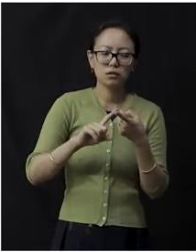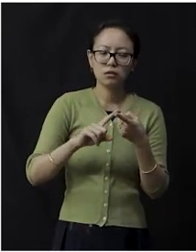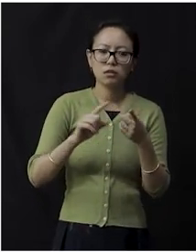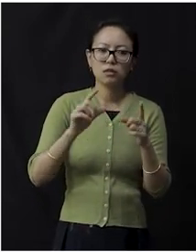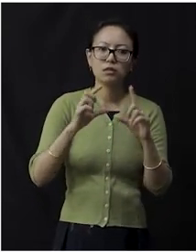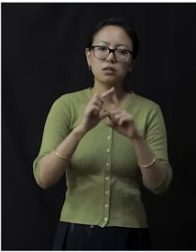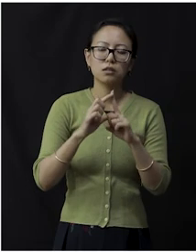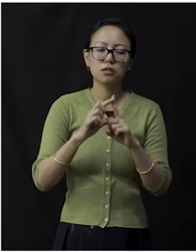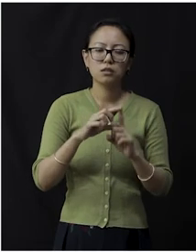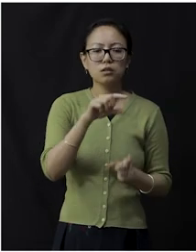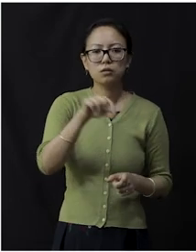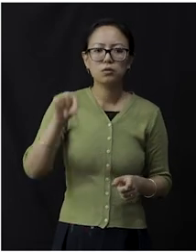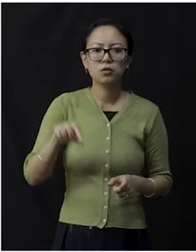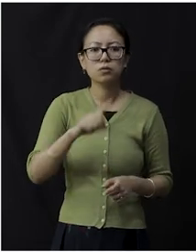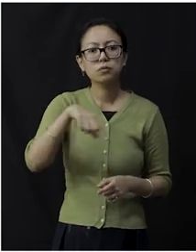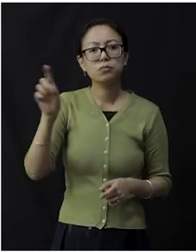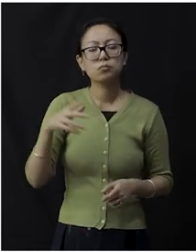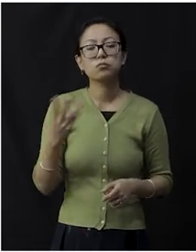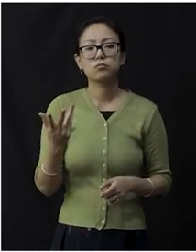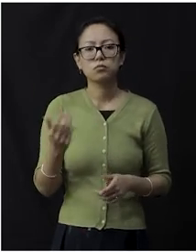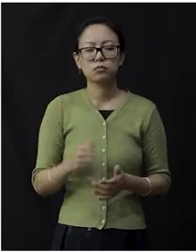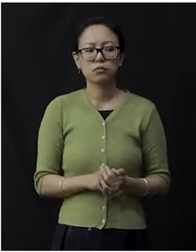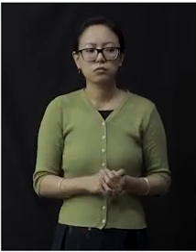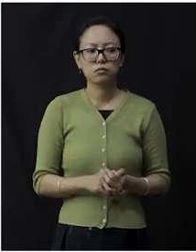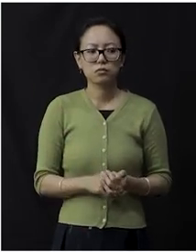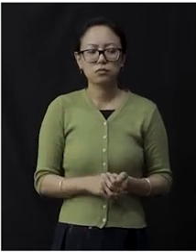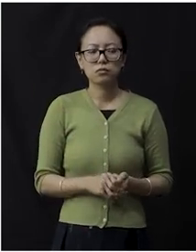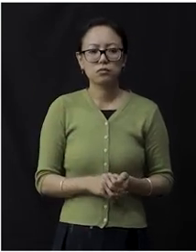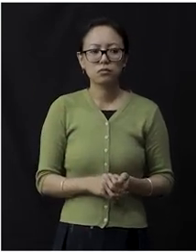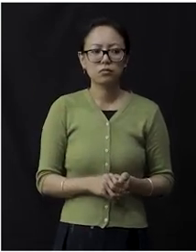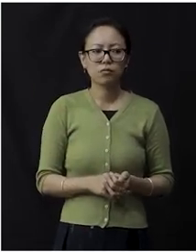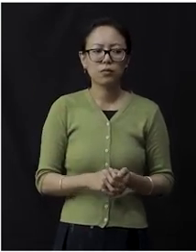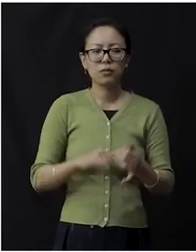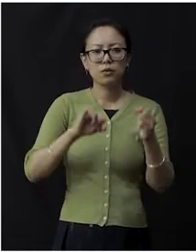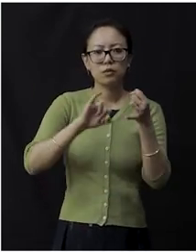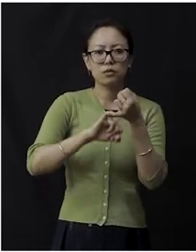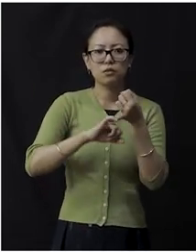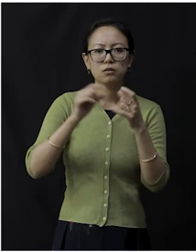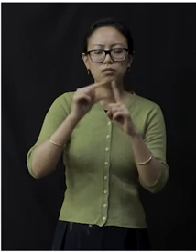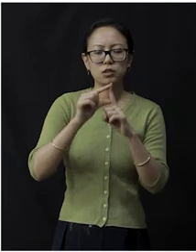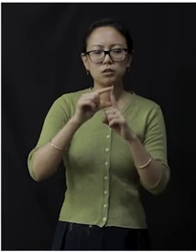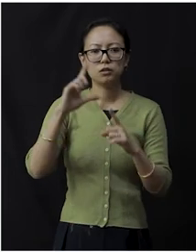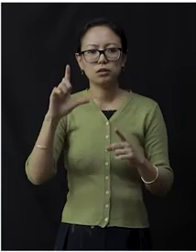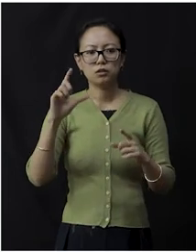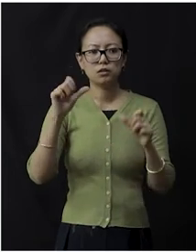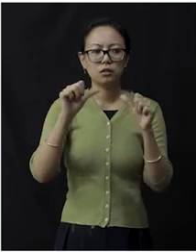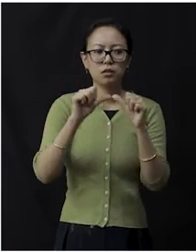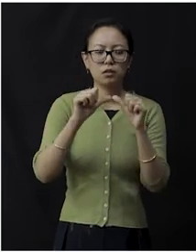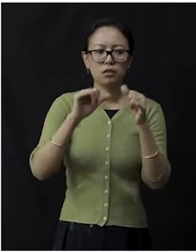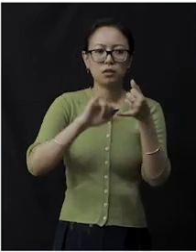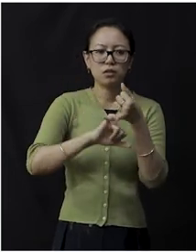So splashed, s, p, l, a, s, h,